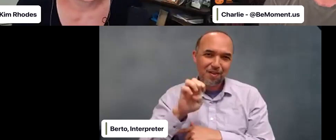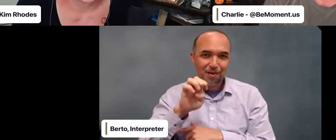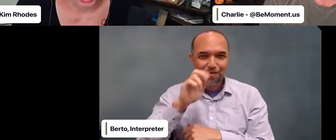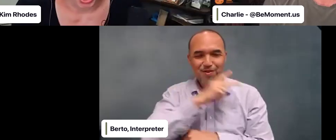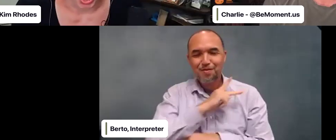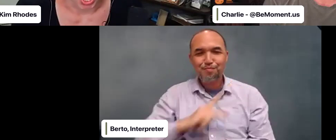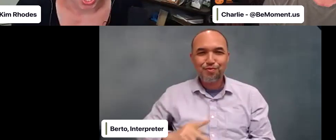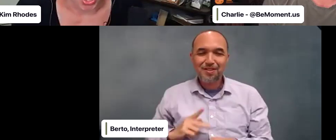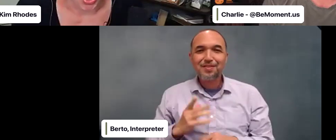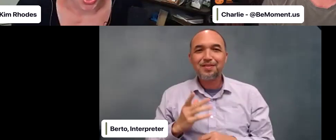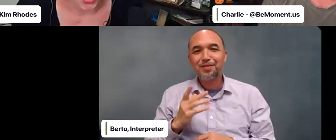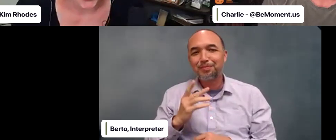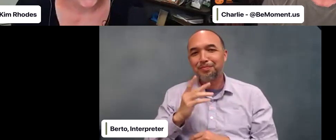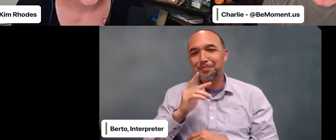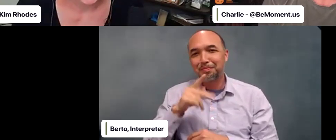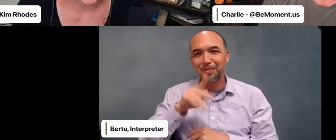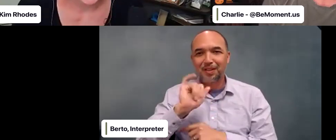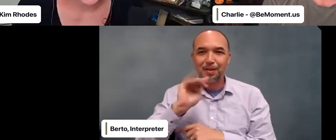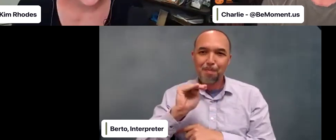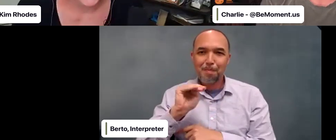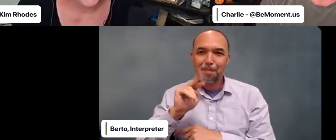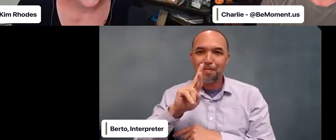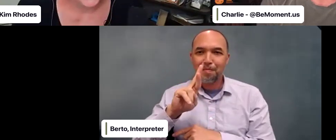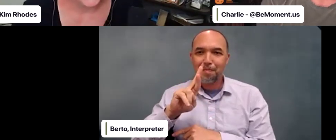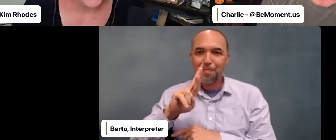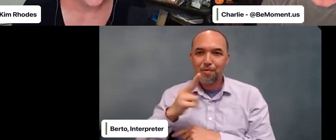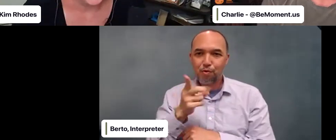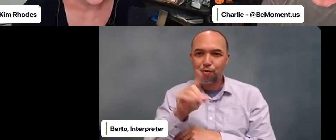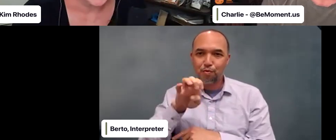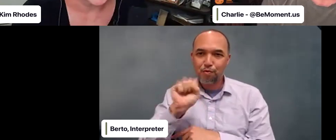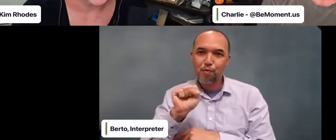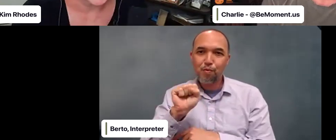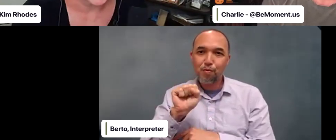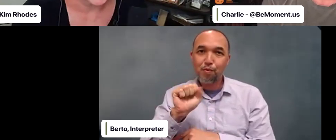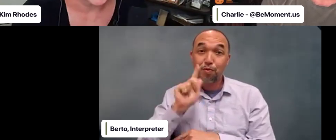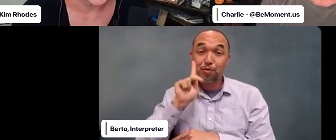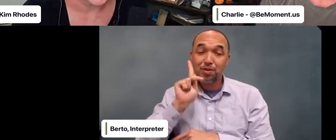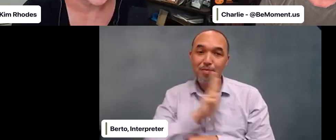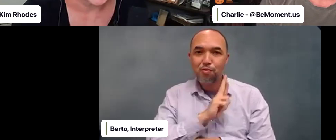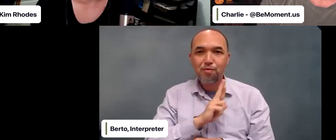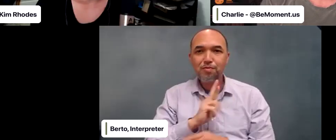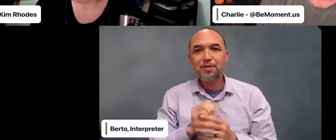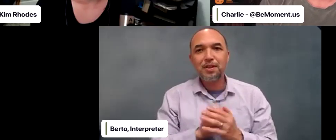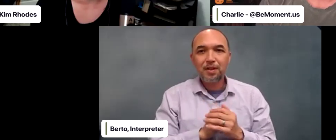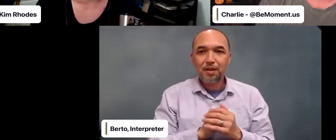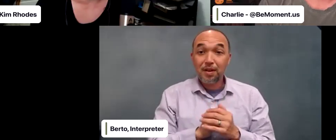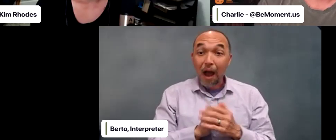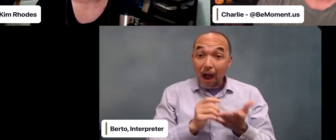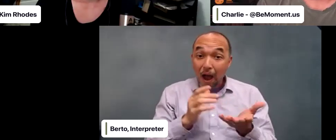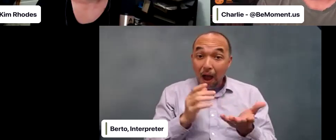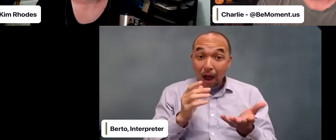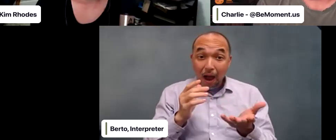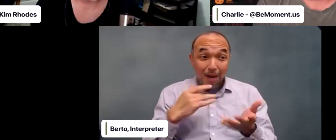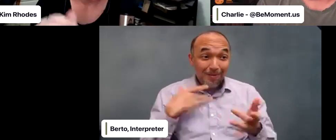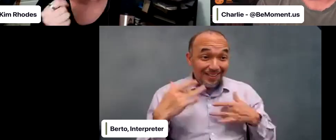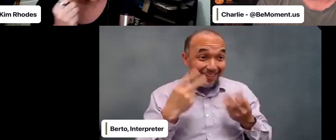to talk a lot. I am very excited about what you have to offer, Kim. Oh my gosh, I just got excited by all the people I saw there.